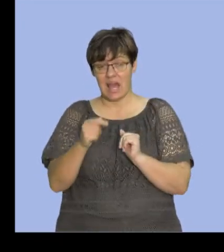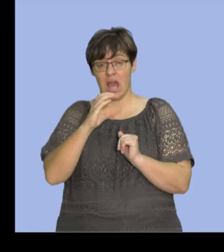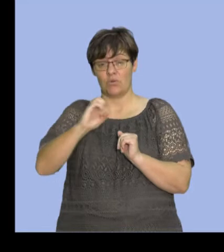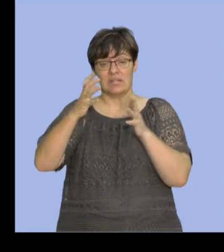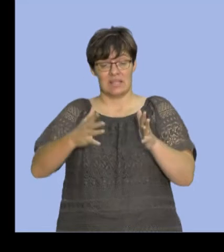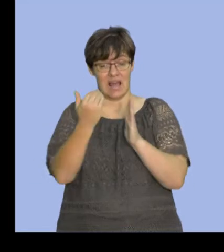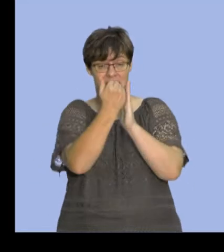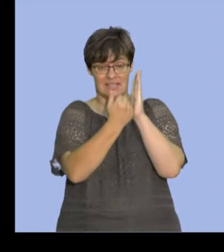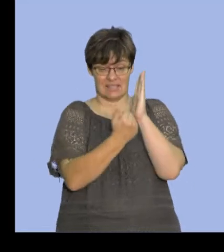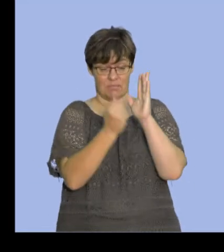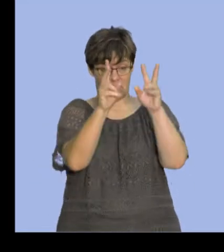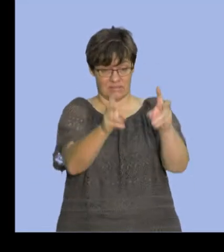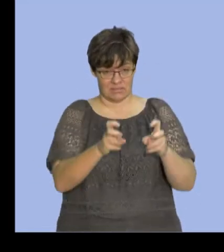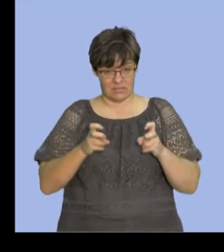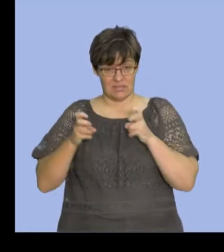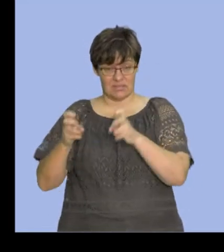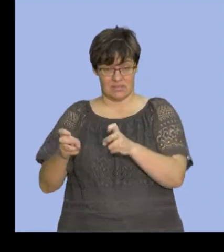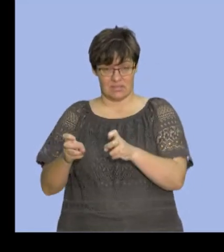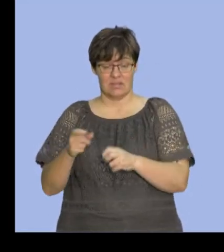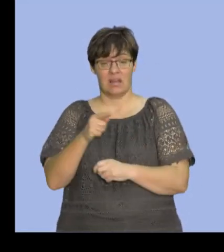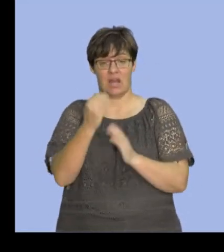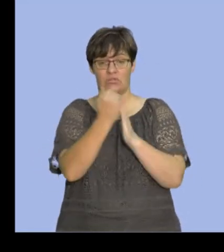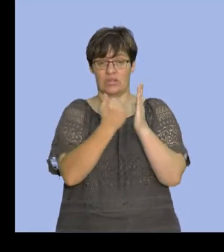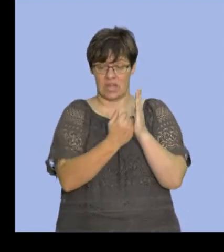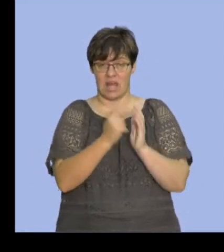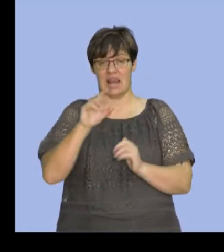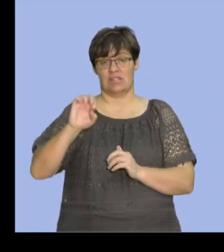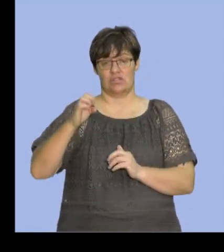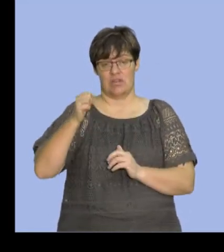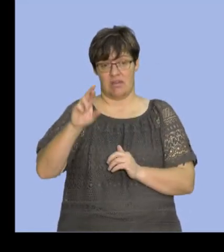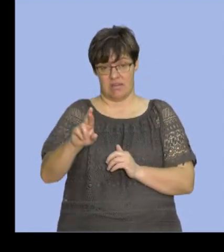is an extract of your creditors ledger.